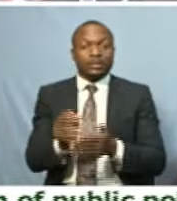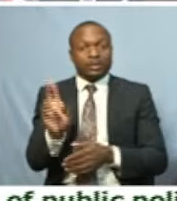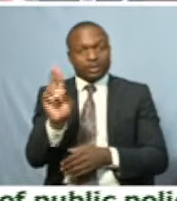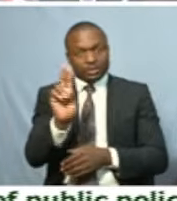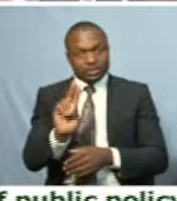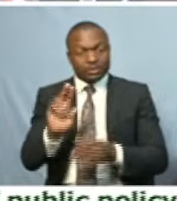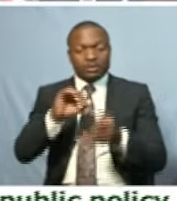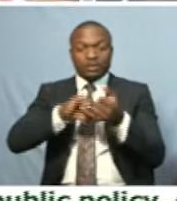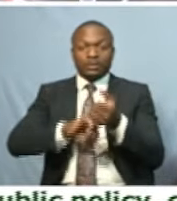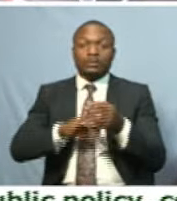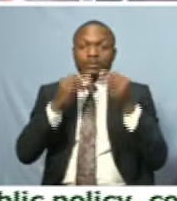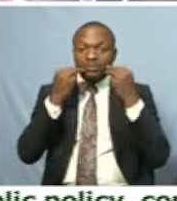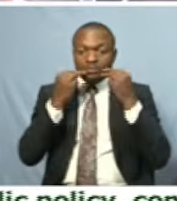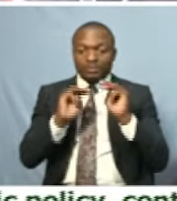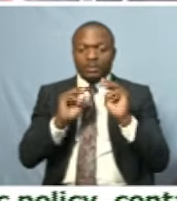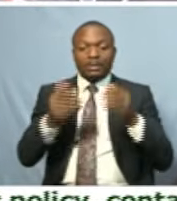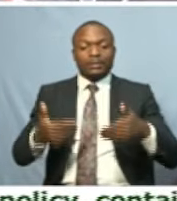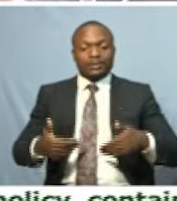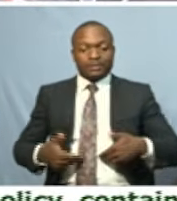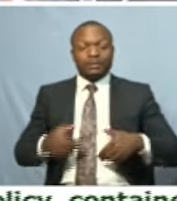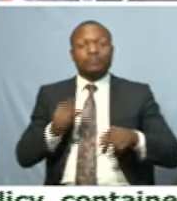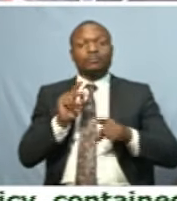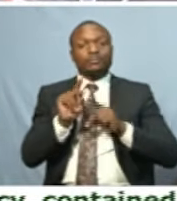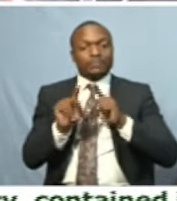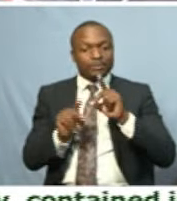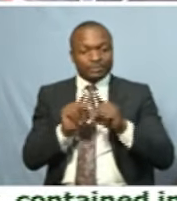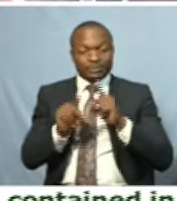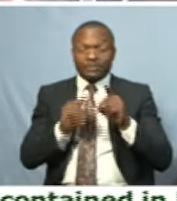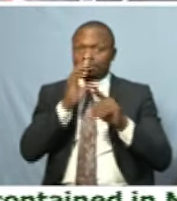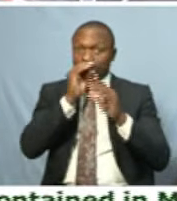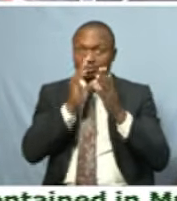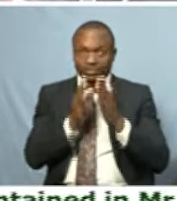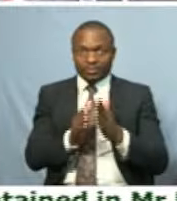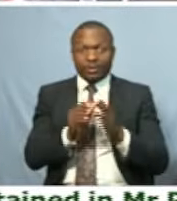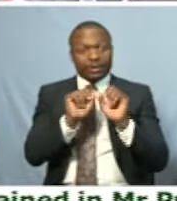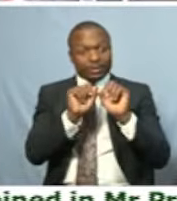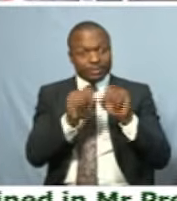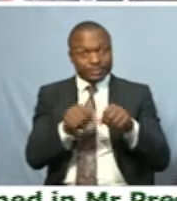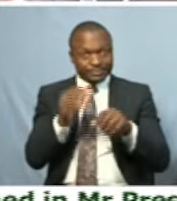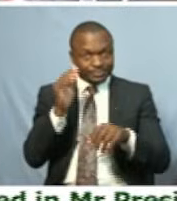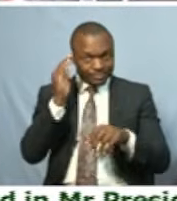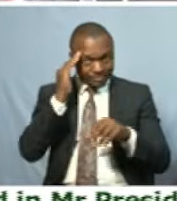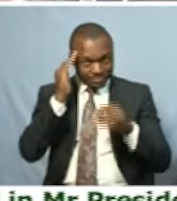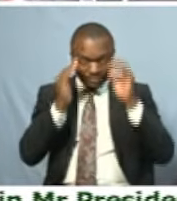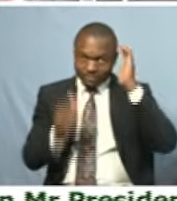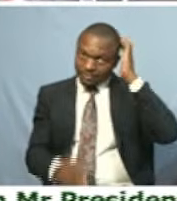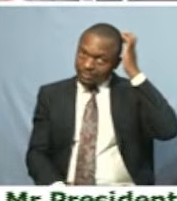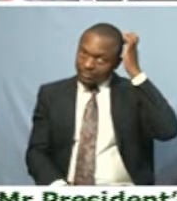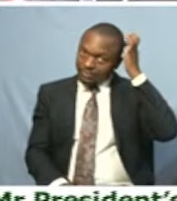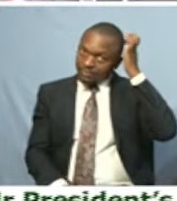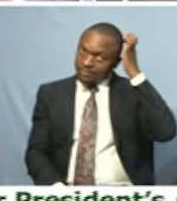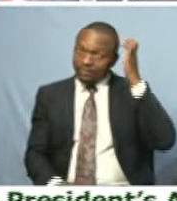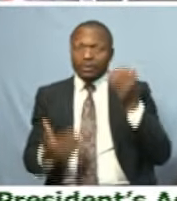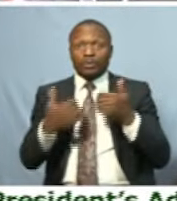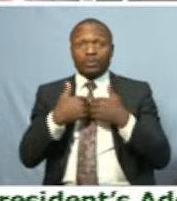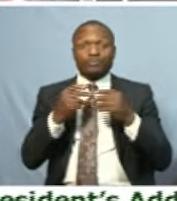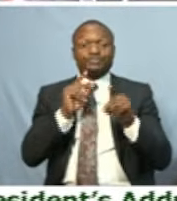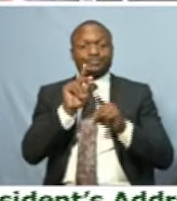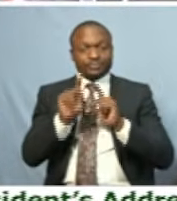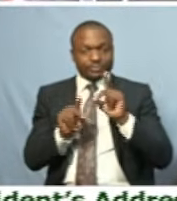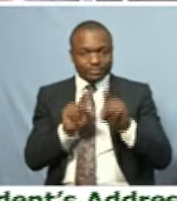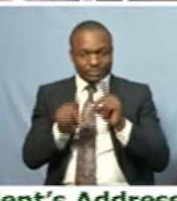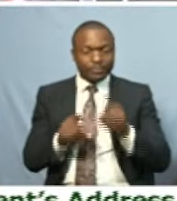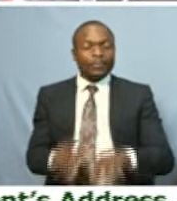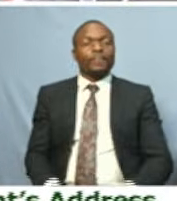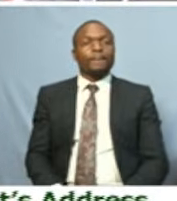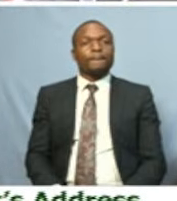media, especially amongst the young people. Madam Speaker, you might be aware that we have people